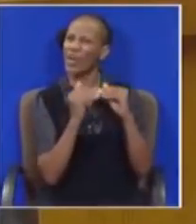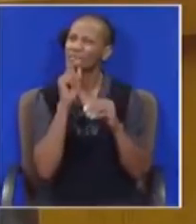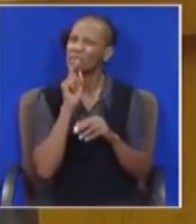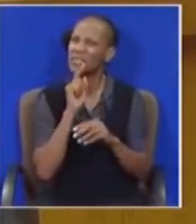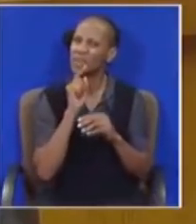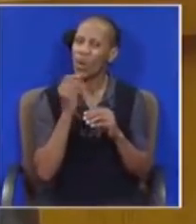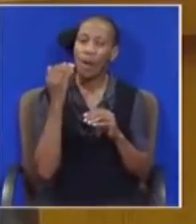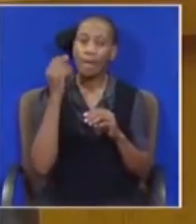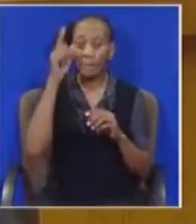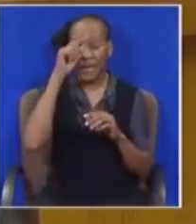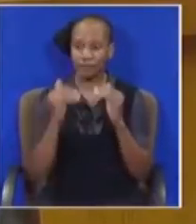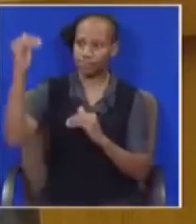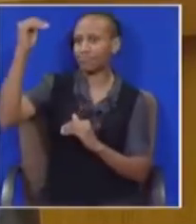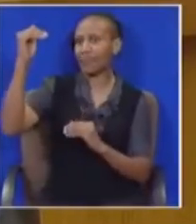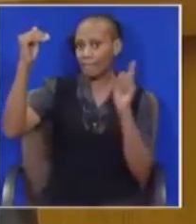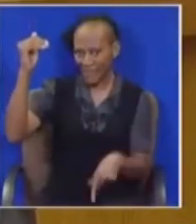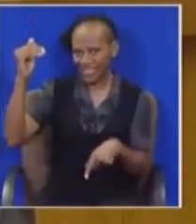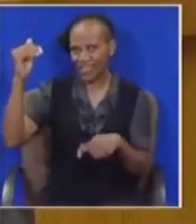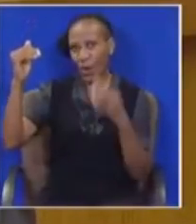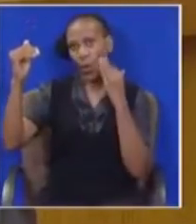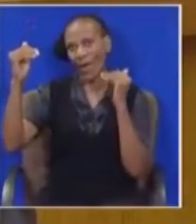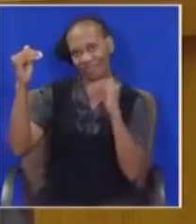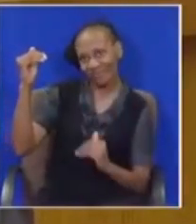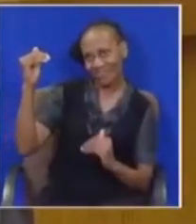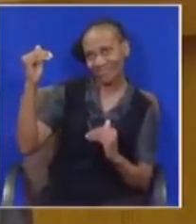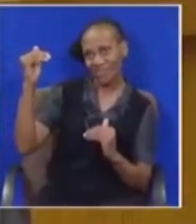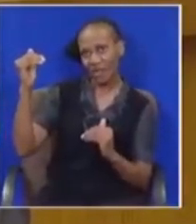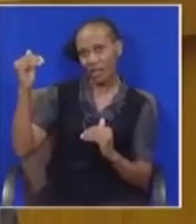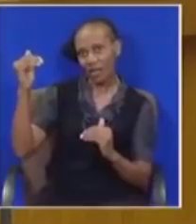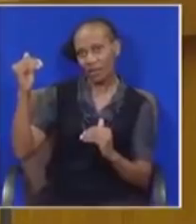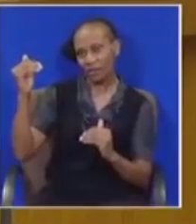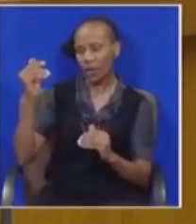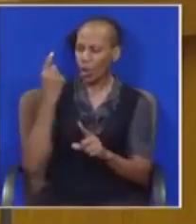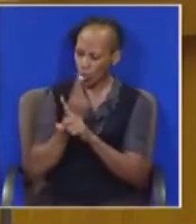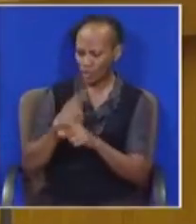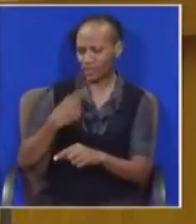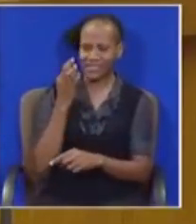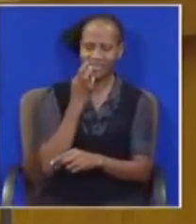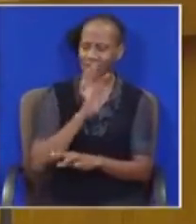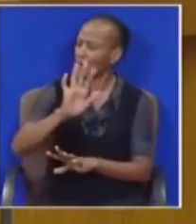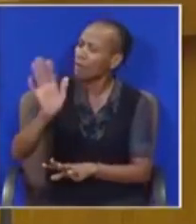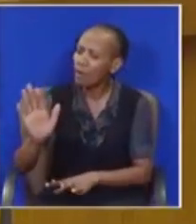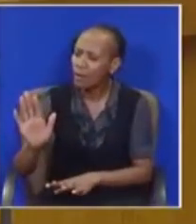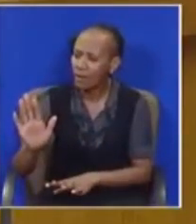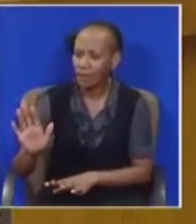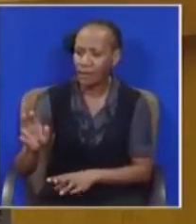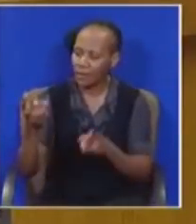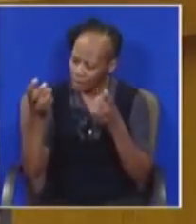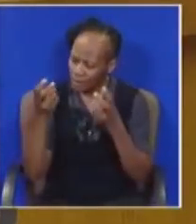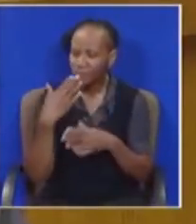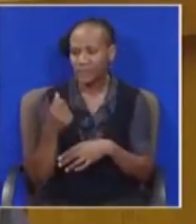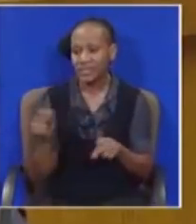I'm serious because I asked the question last week. Please listen. I asked the question last